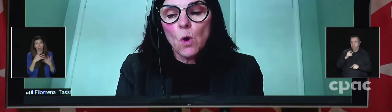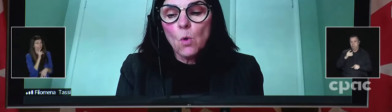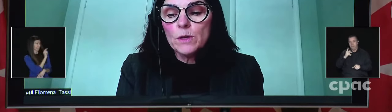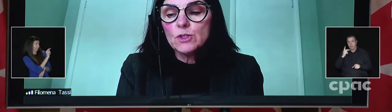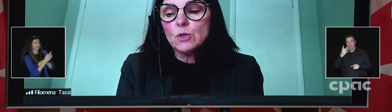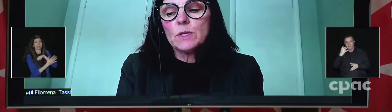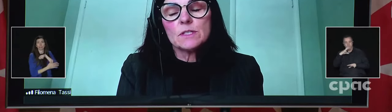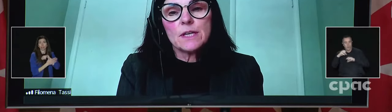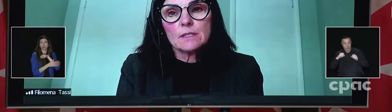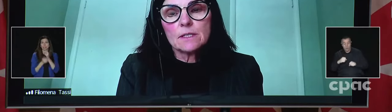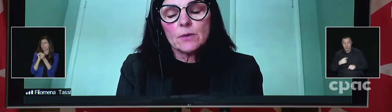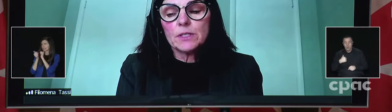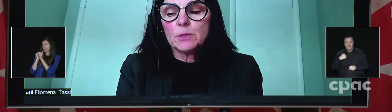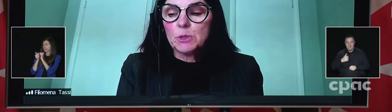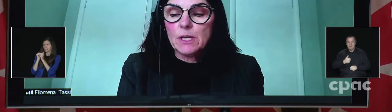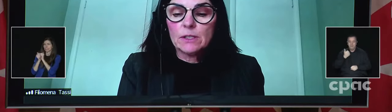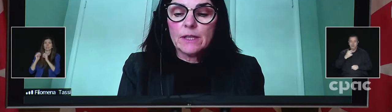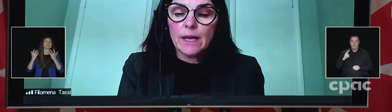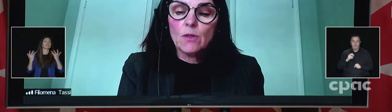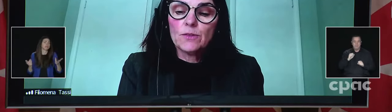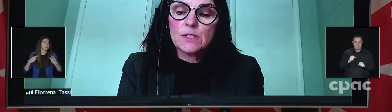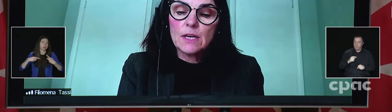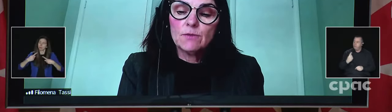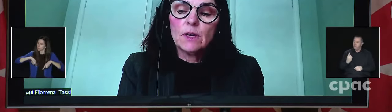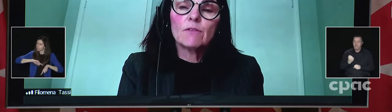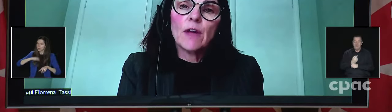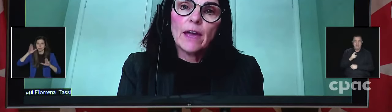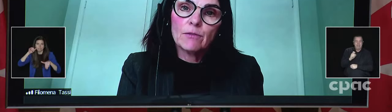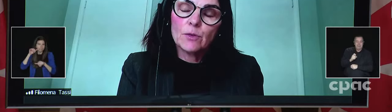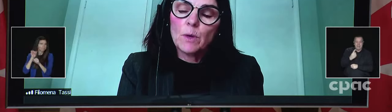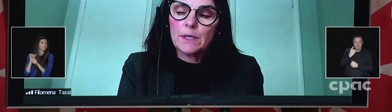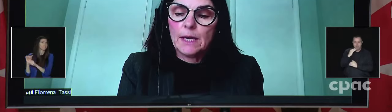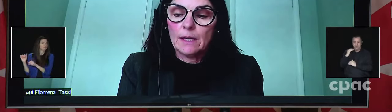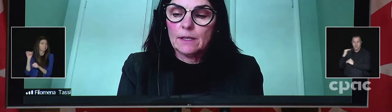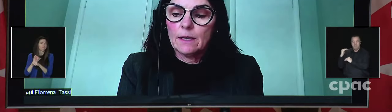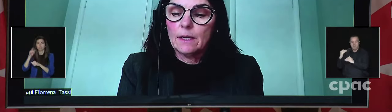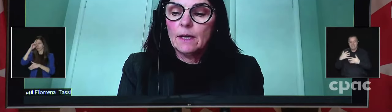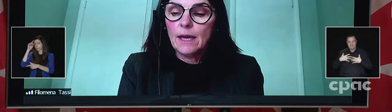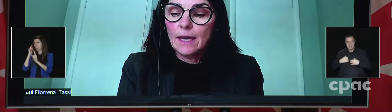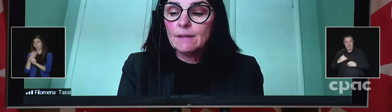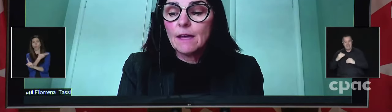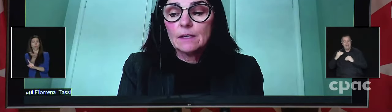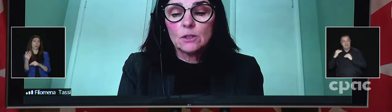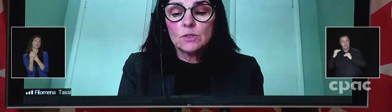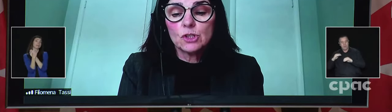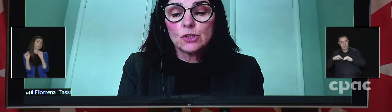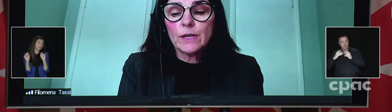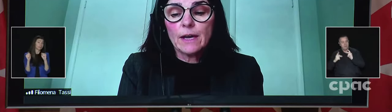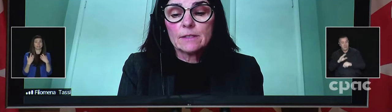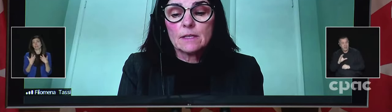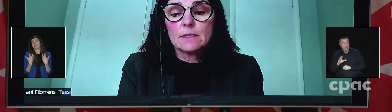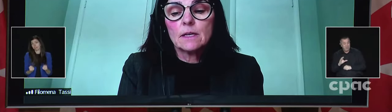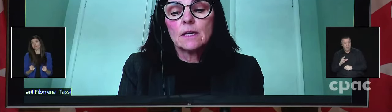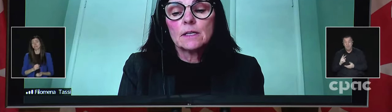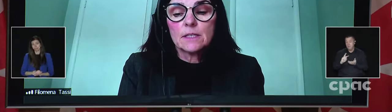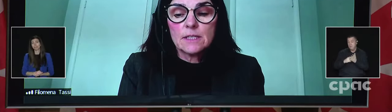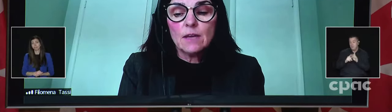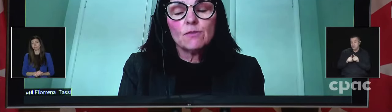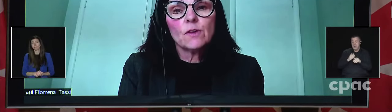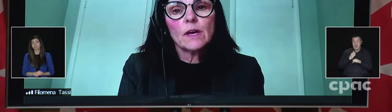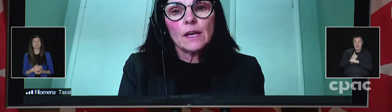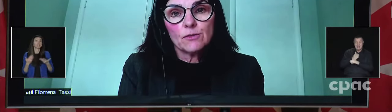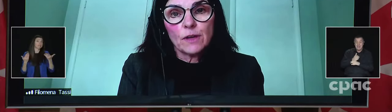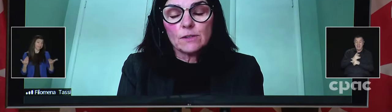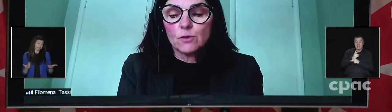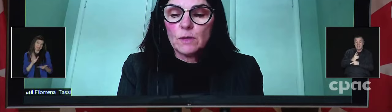will always do what is necessary to protect the health and safety of everyone in Canada, and that includes ensuring access to